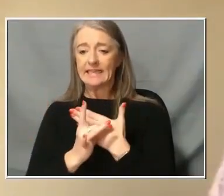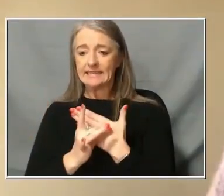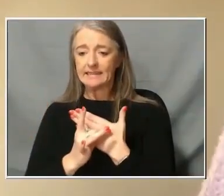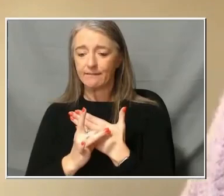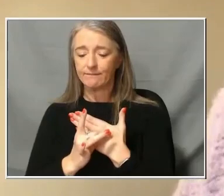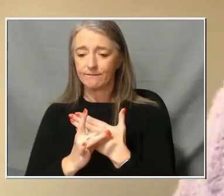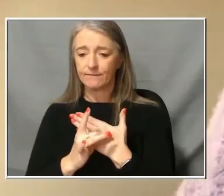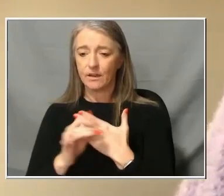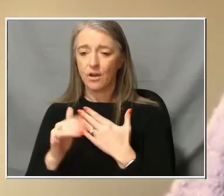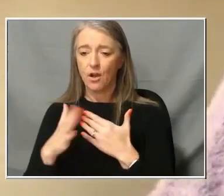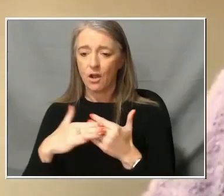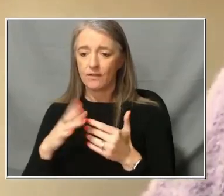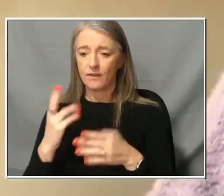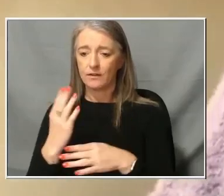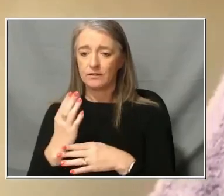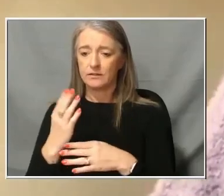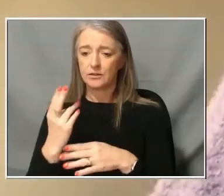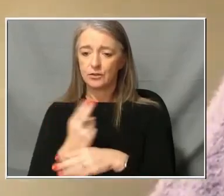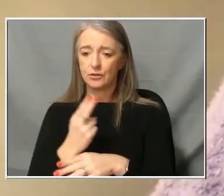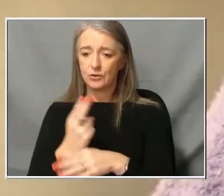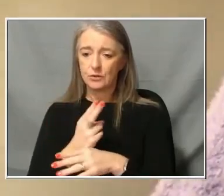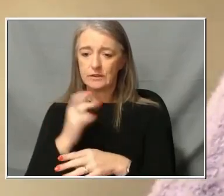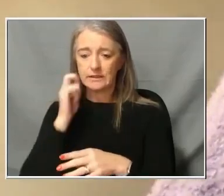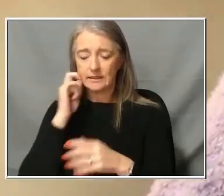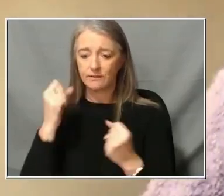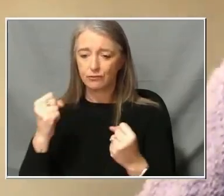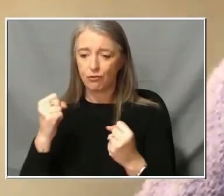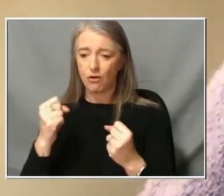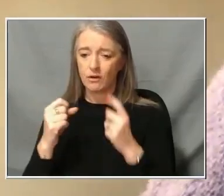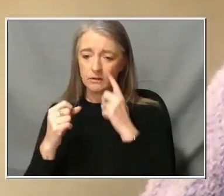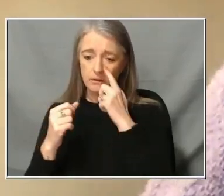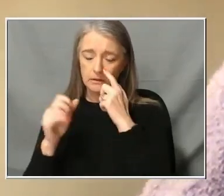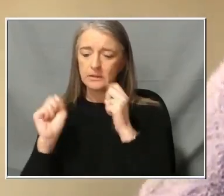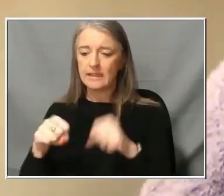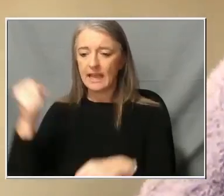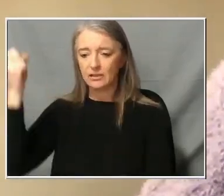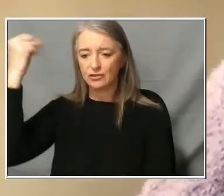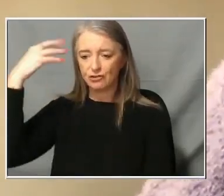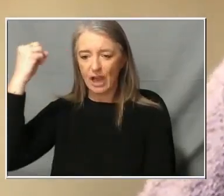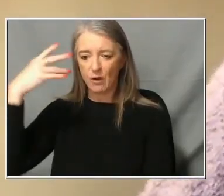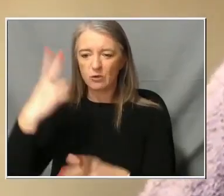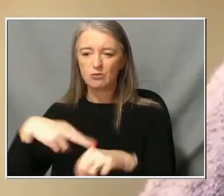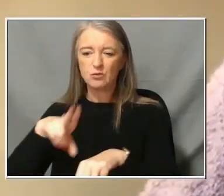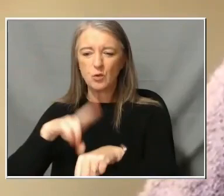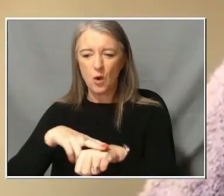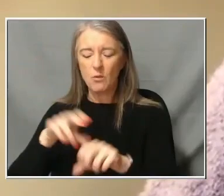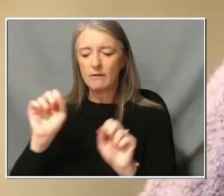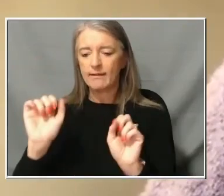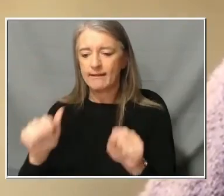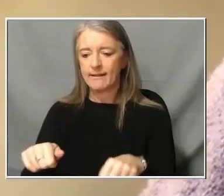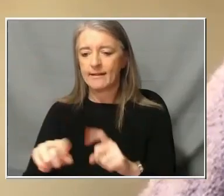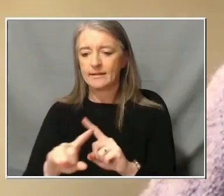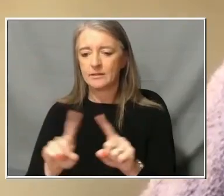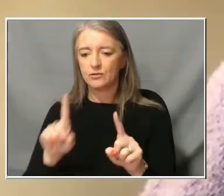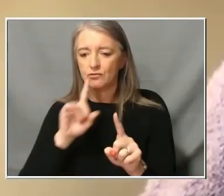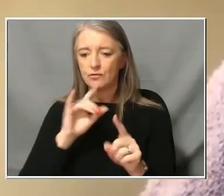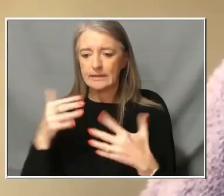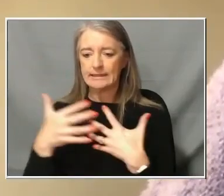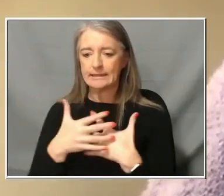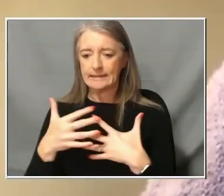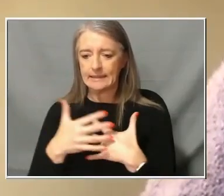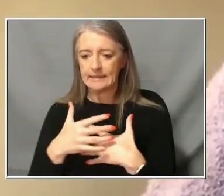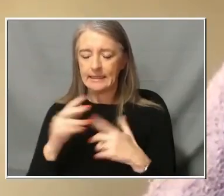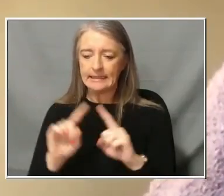the appliance that you put on your skin is very strong. You can shower like normal. It really, it's scary.